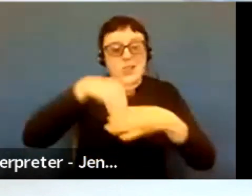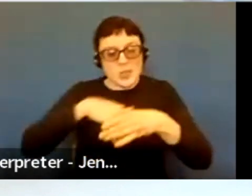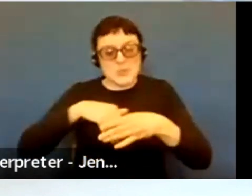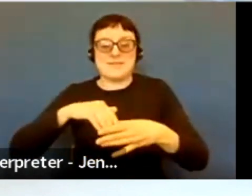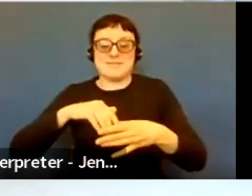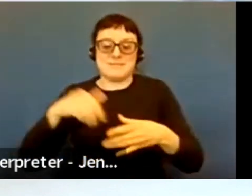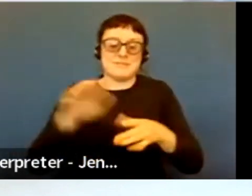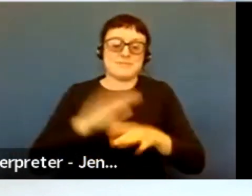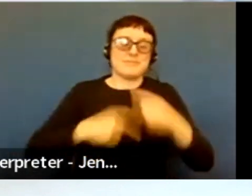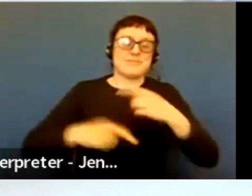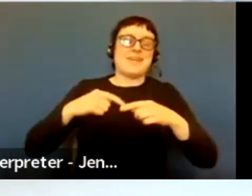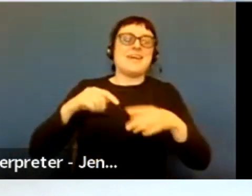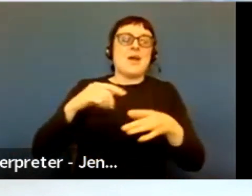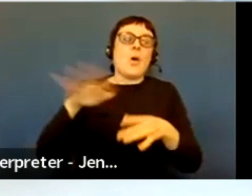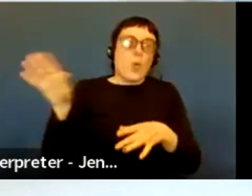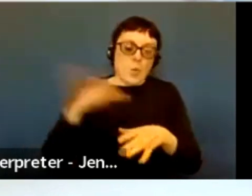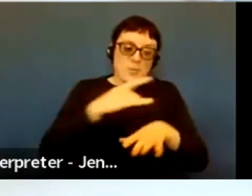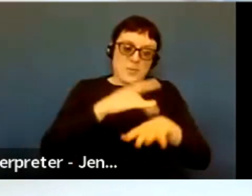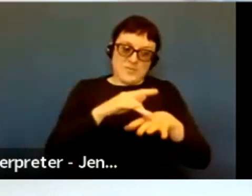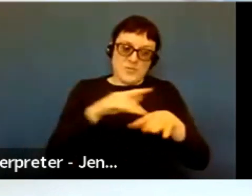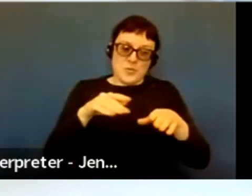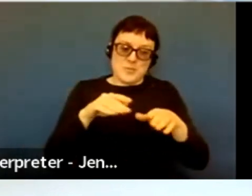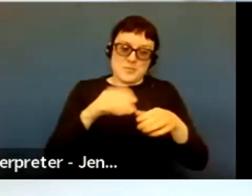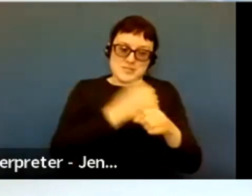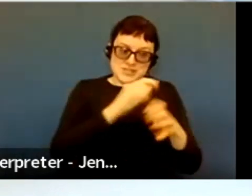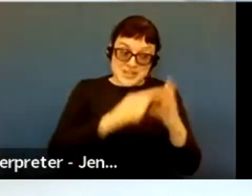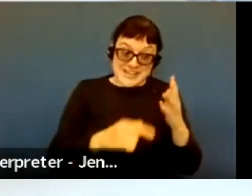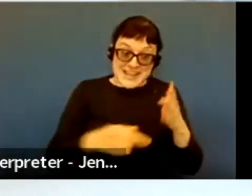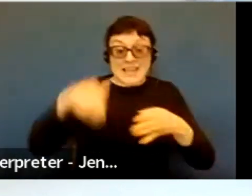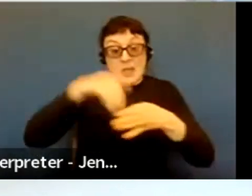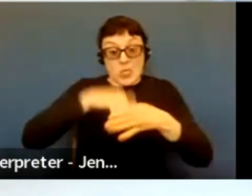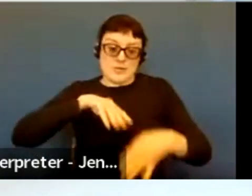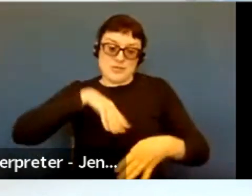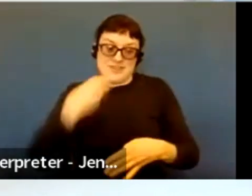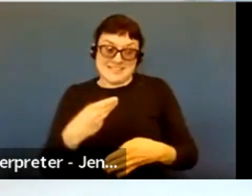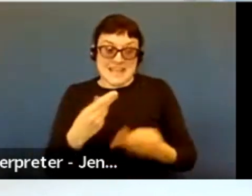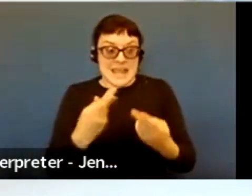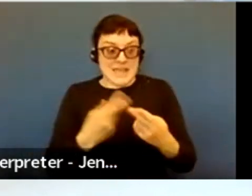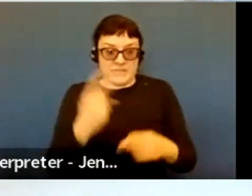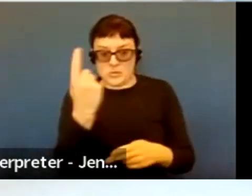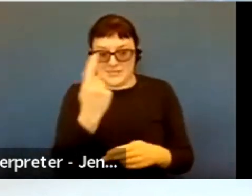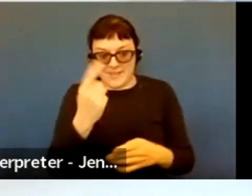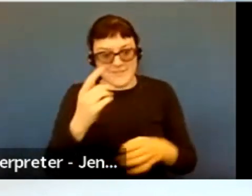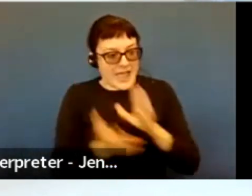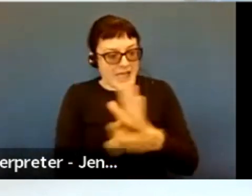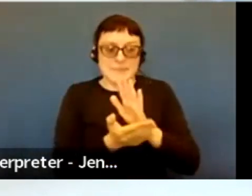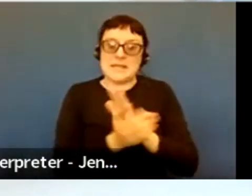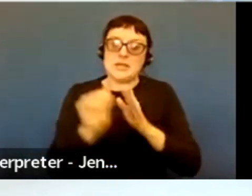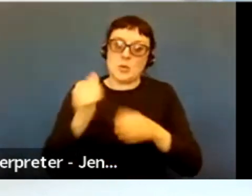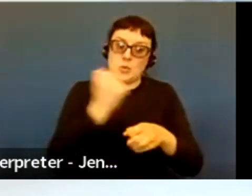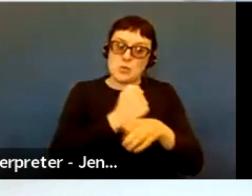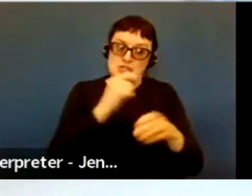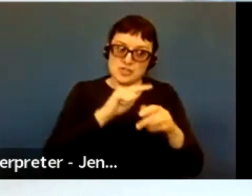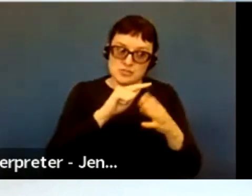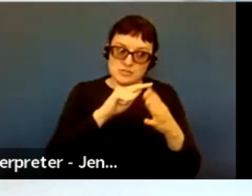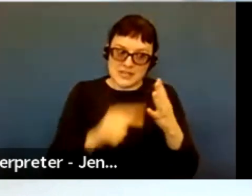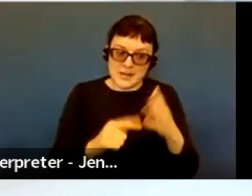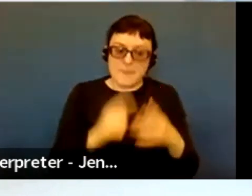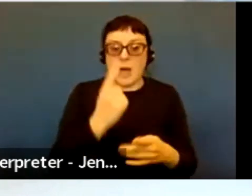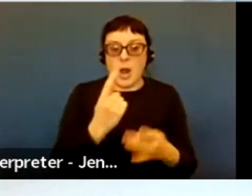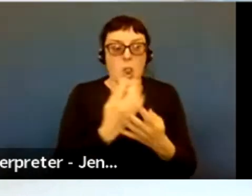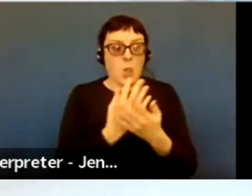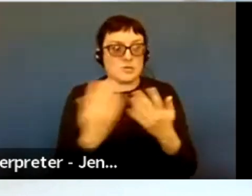trans people, because even if you're happy with your gender, there's an enormous amount of pressure on performing